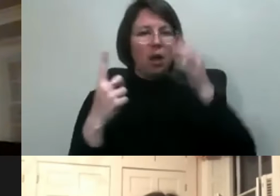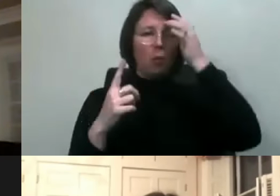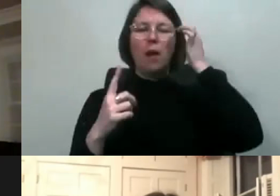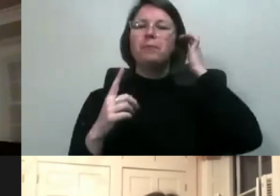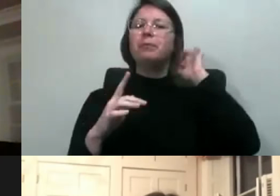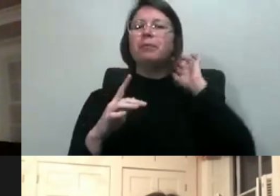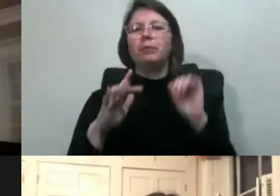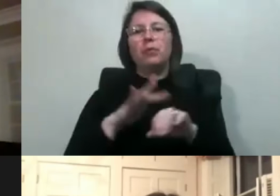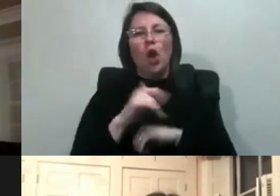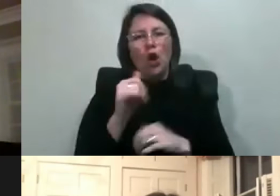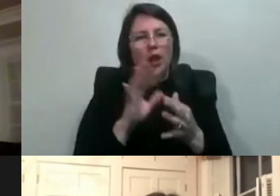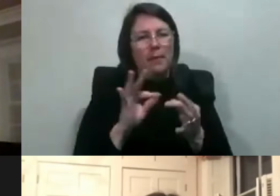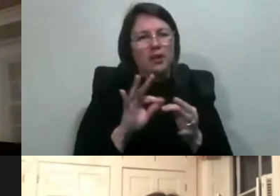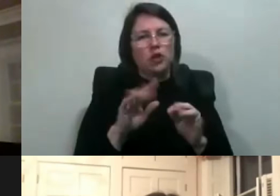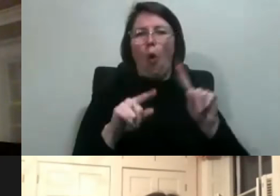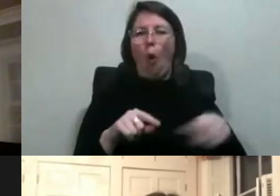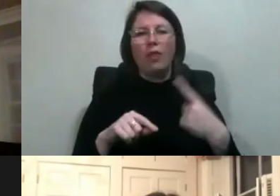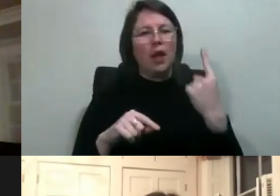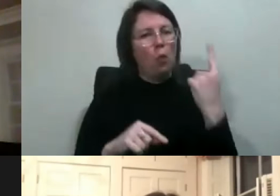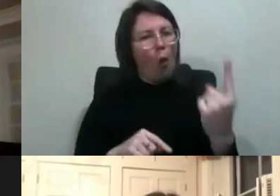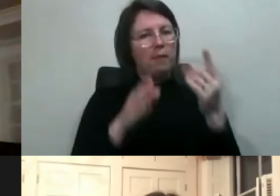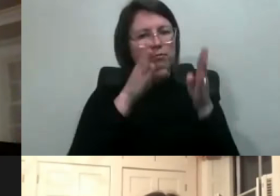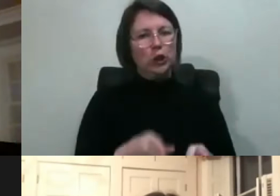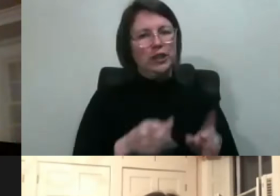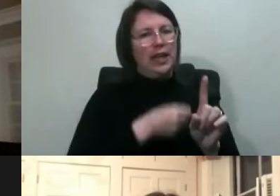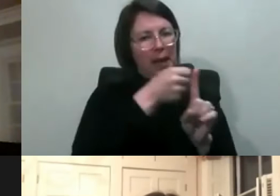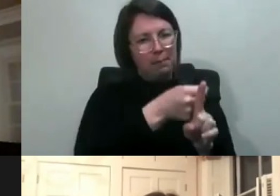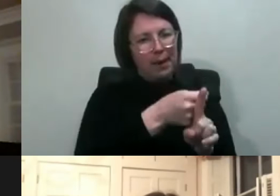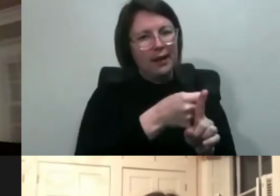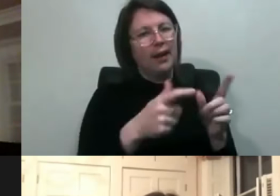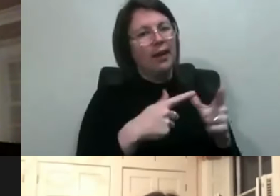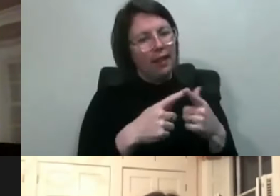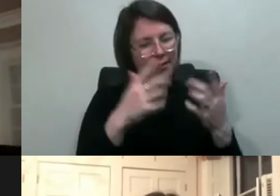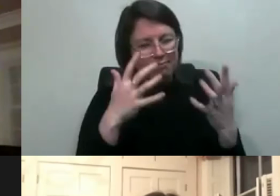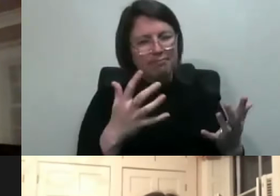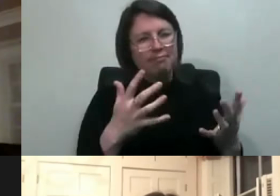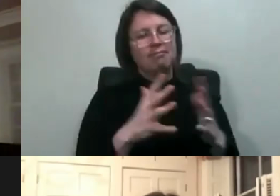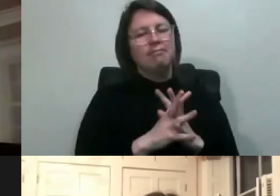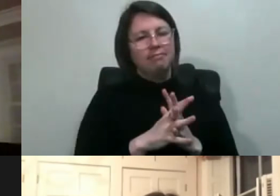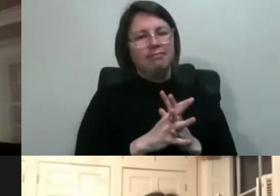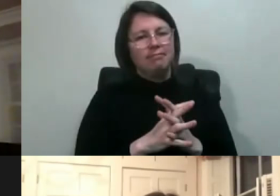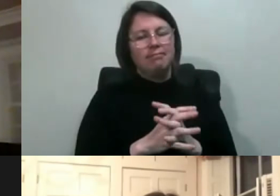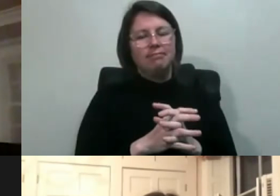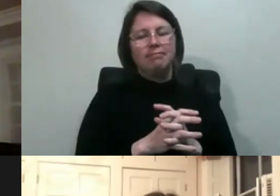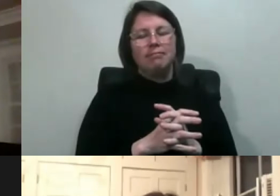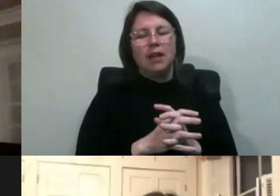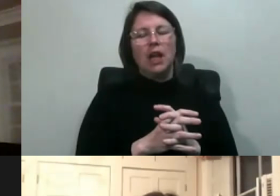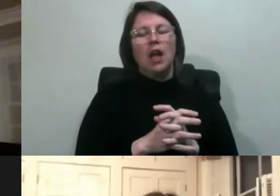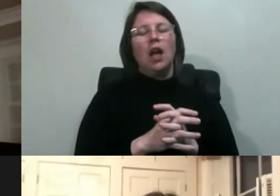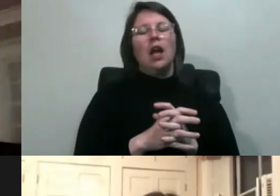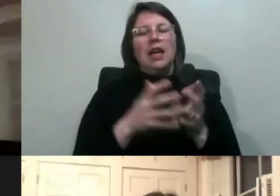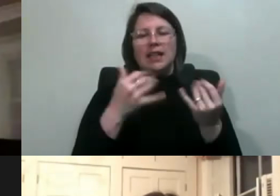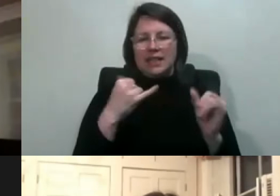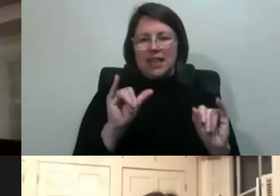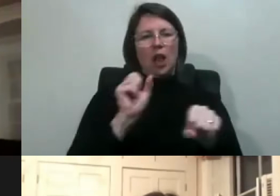said, it only takes one person to be impacted by a change. So we are still